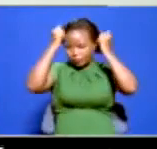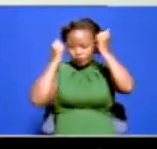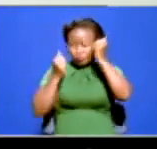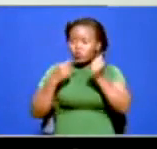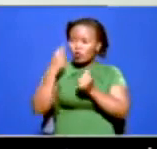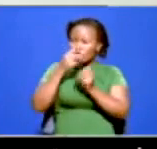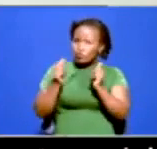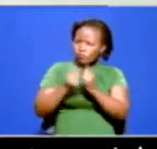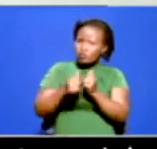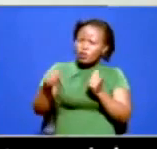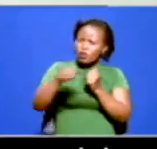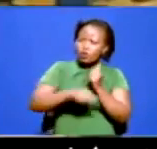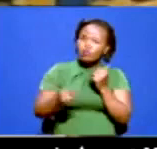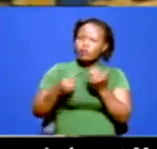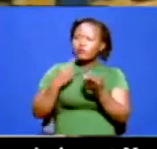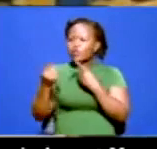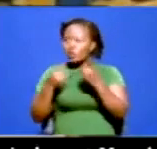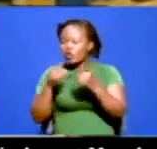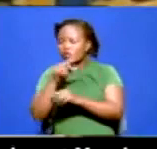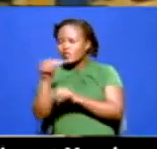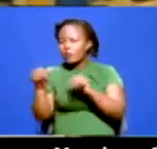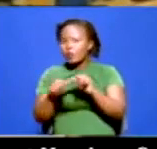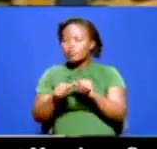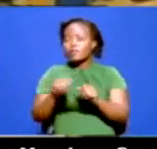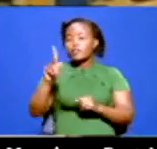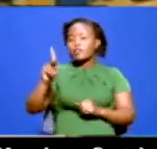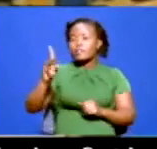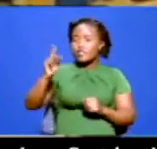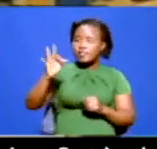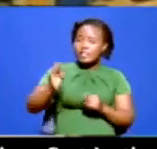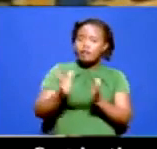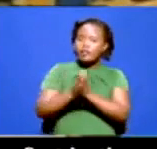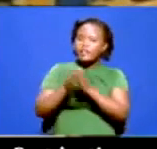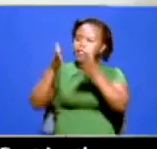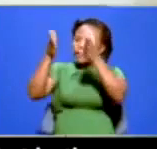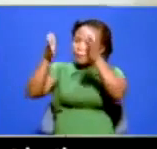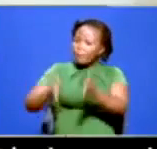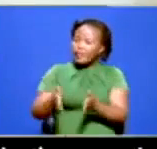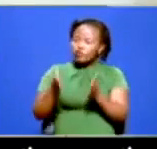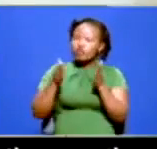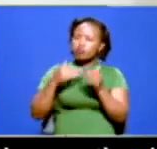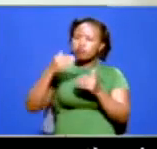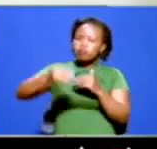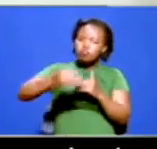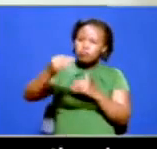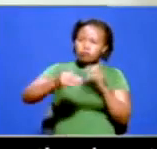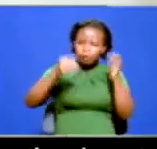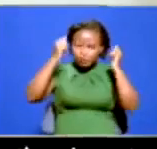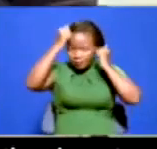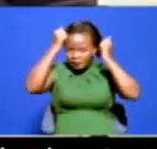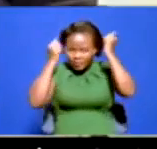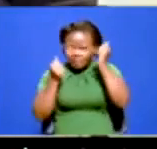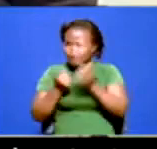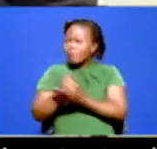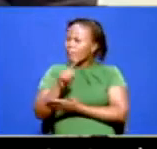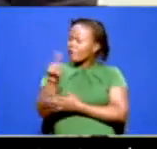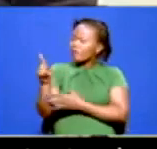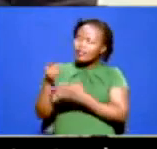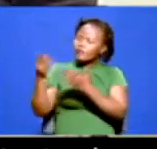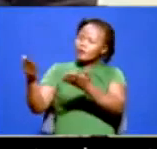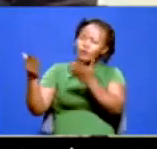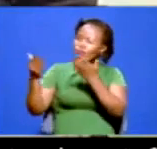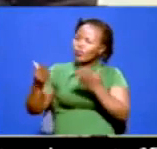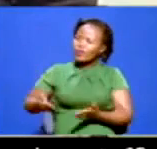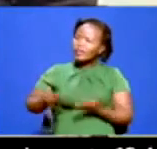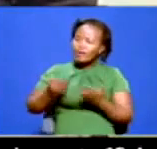we'll be talking about the Kenya Defense Forces as well as his personal journey through the ranks of the military. First of all, Generali, karibu sana. Asante. I